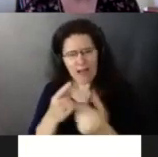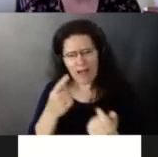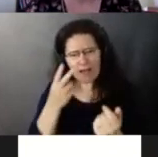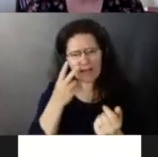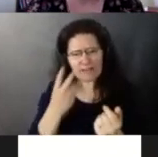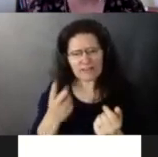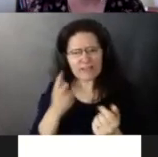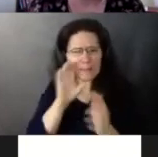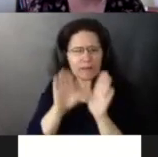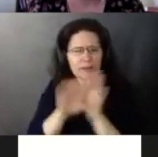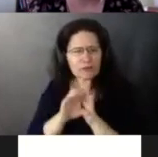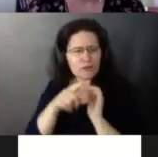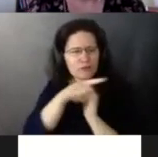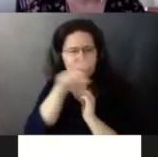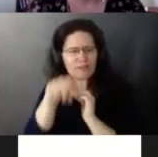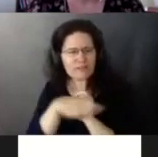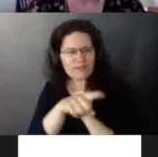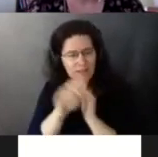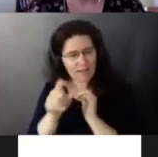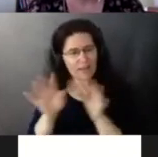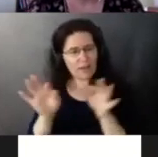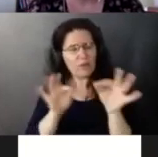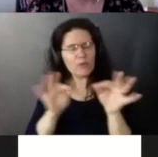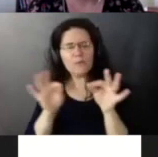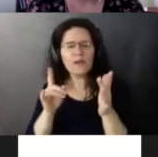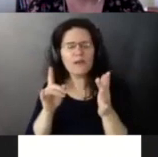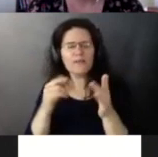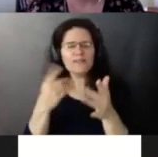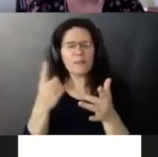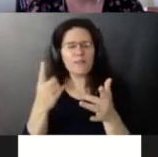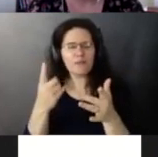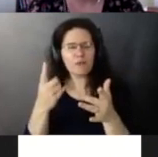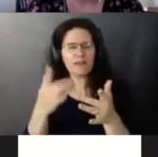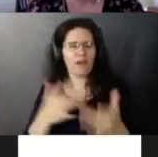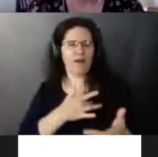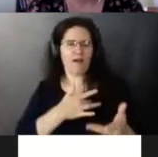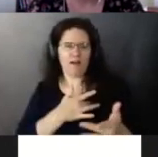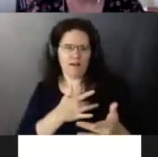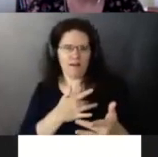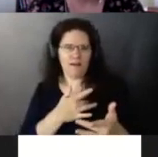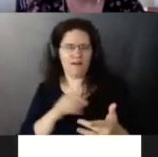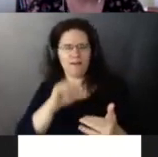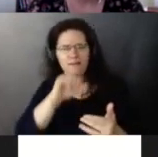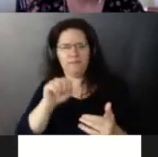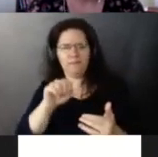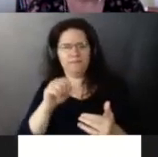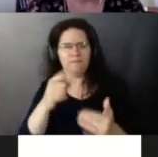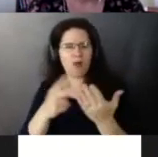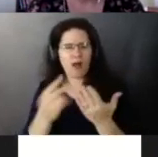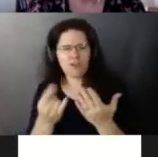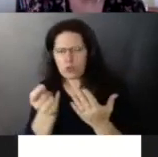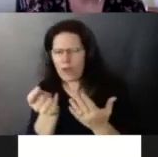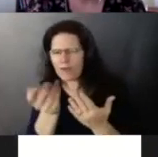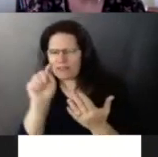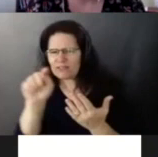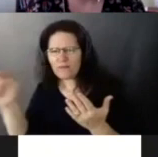the photos here on the shared screen. Could you share a highlight project that you worked on? I know you mentioned a couple, but go